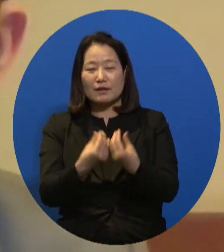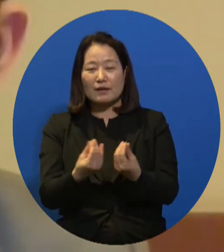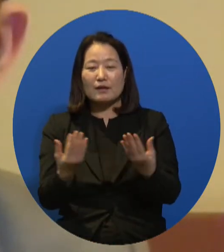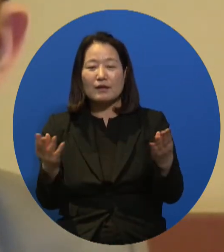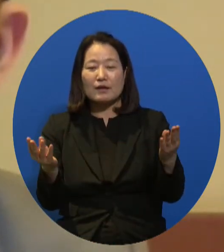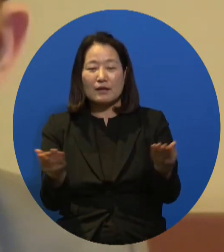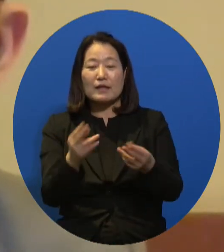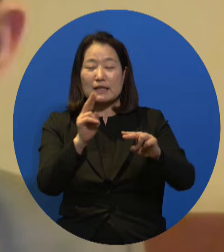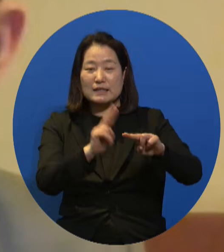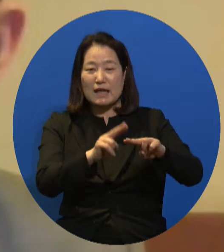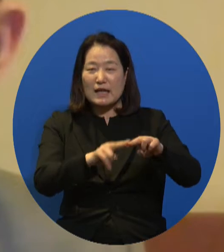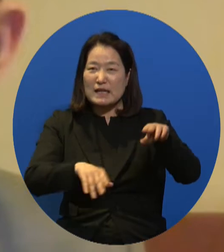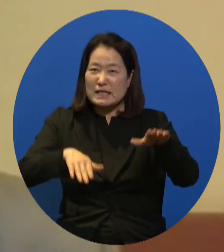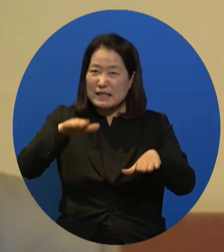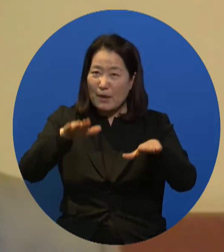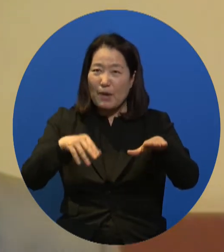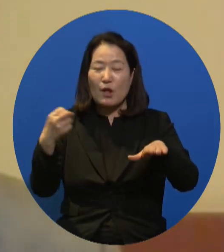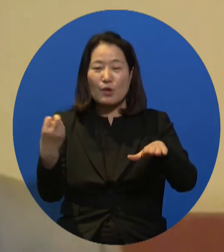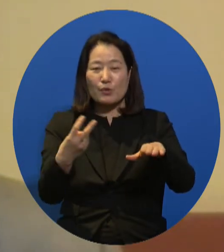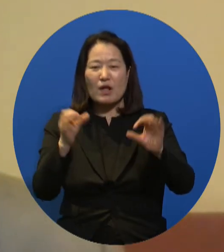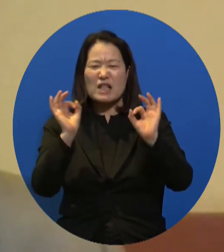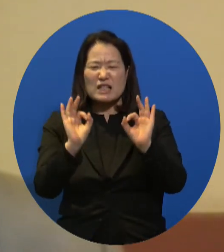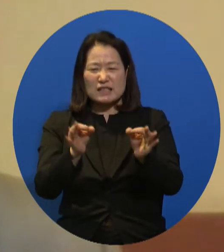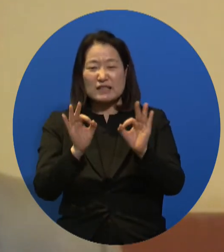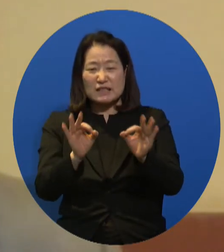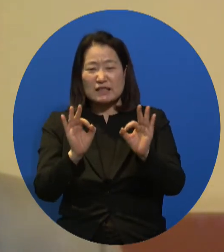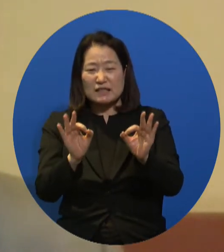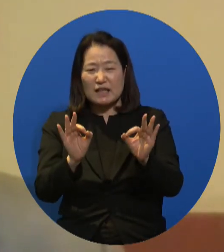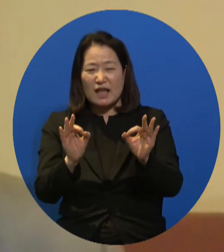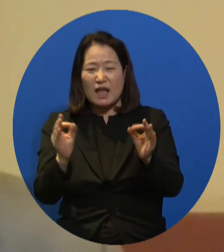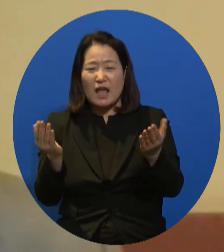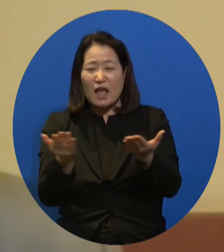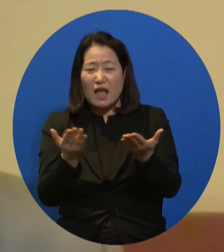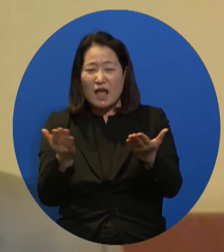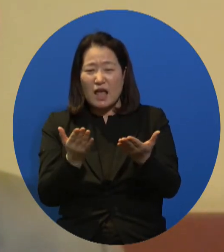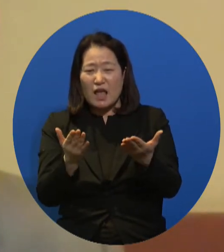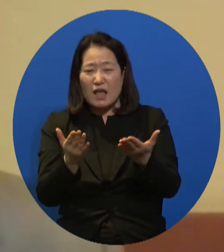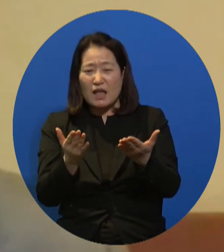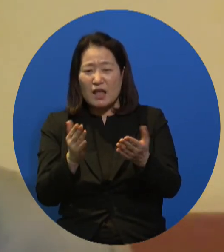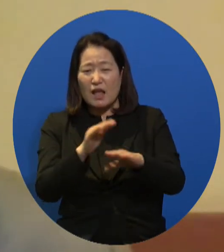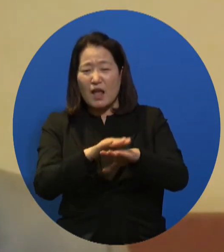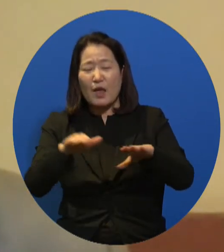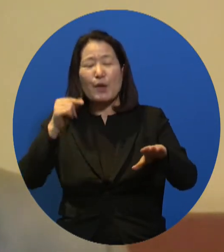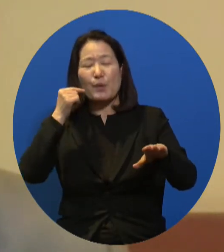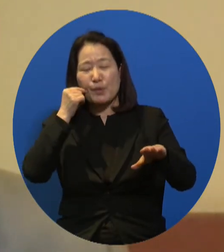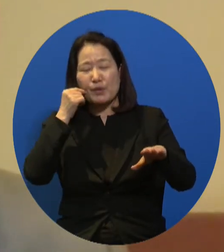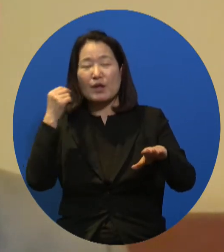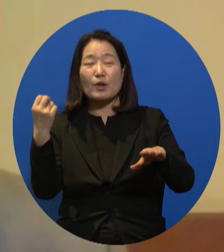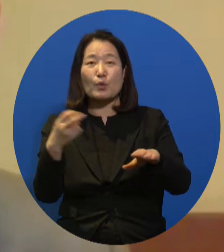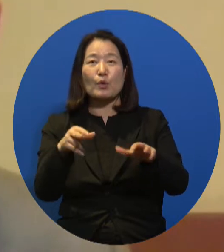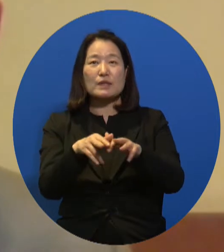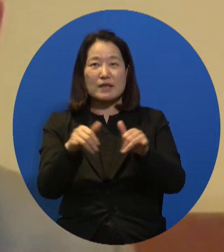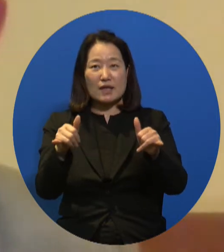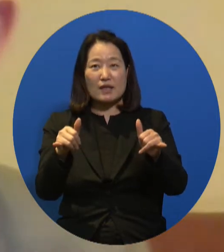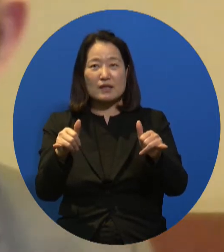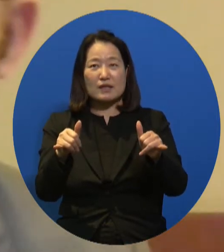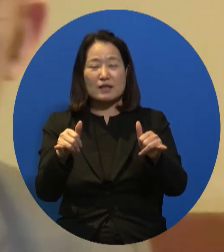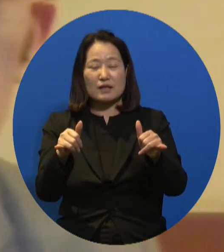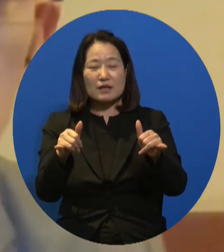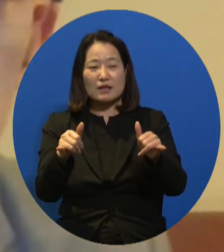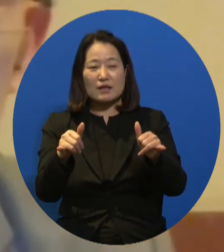and complaints about discriminatory rules denying people with disabilities the right to serve as